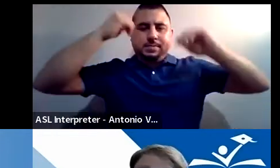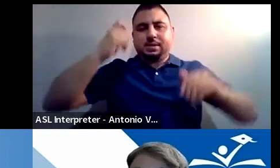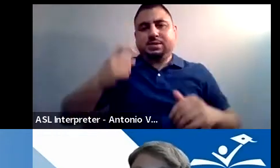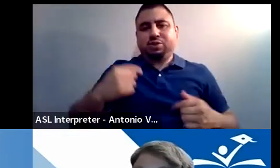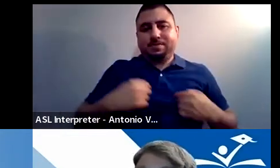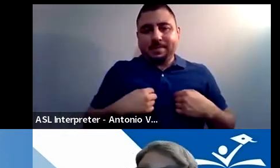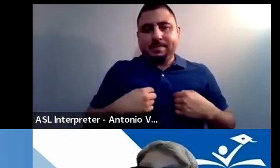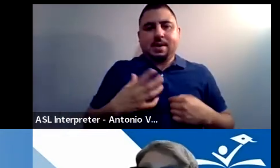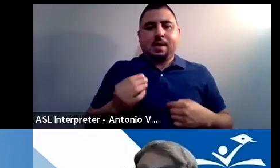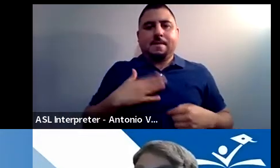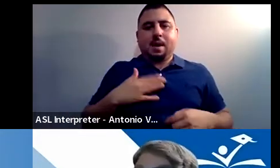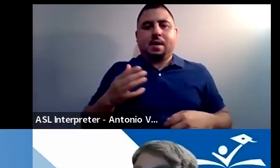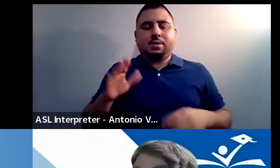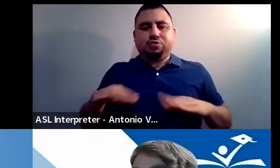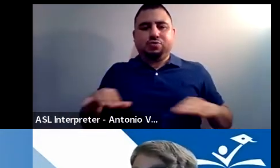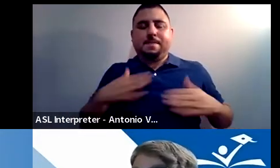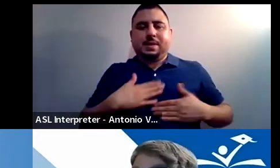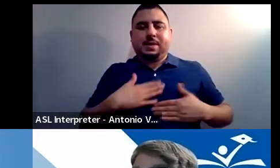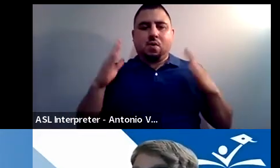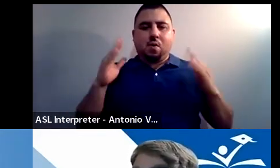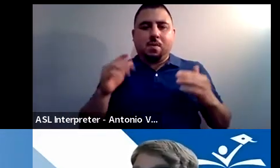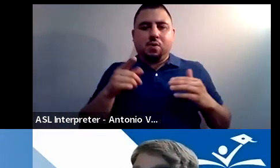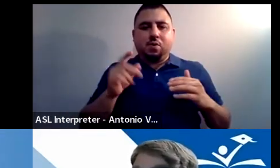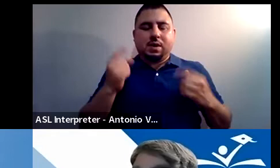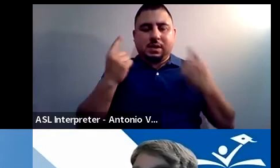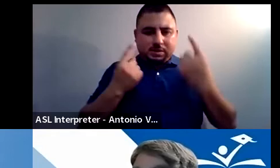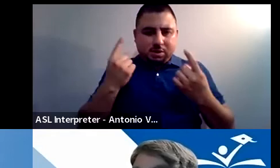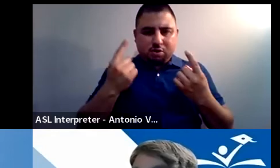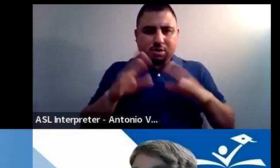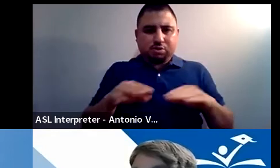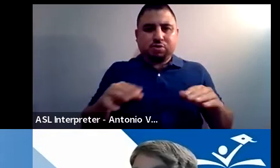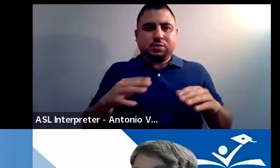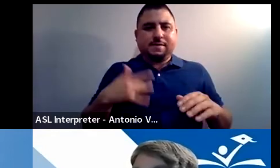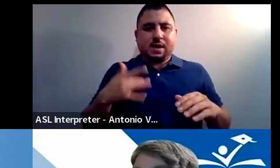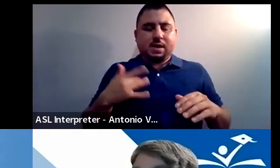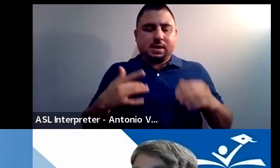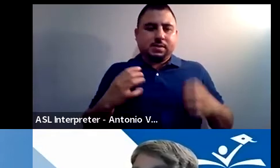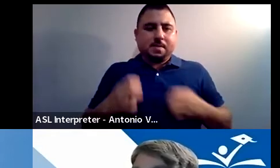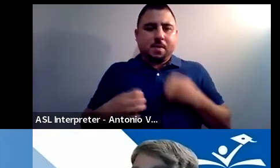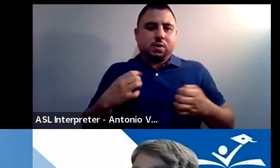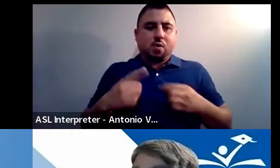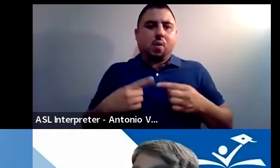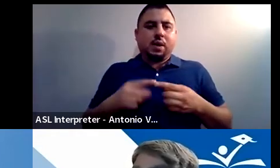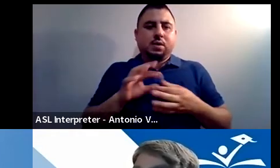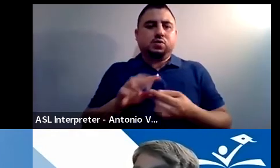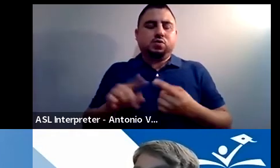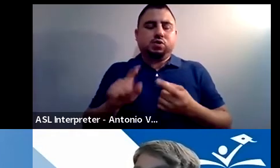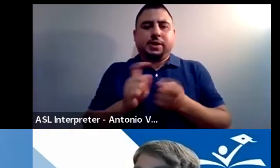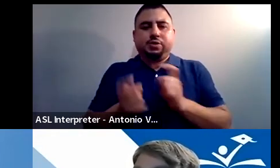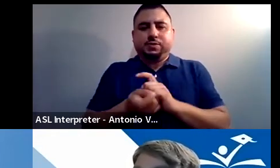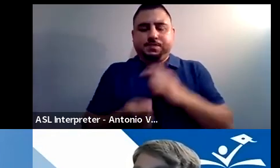children. So I please hope that you consider the children's feelings and when it comes to